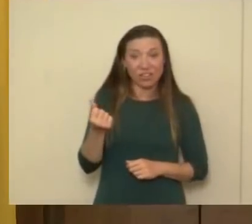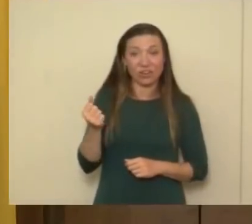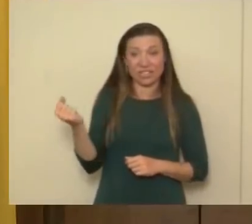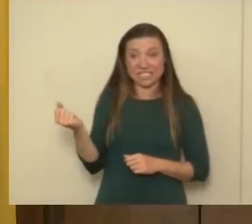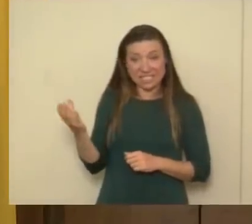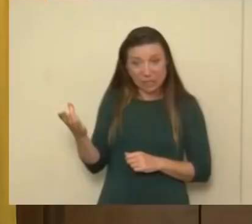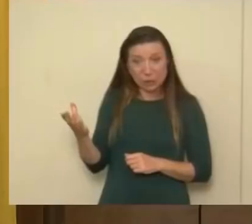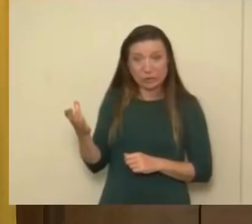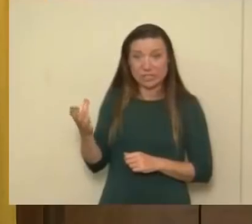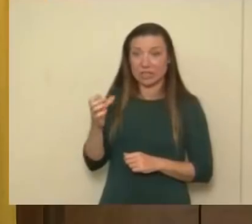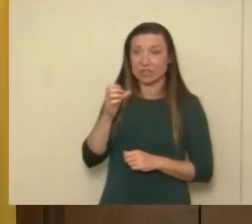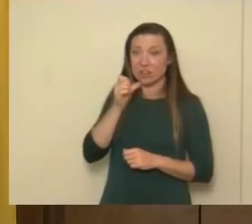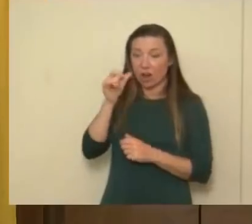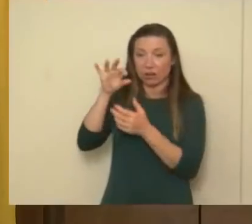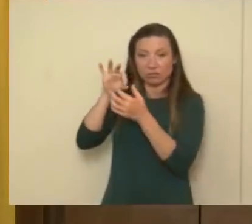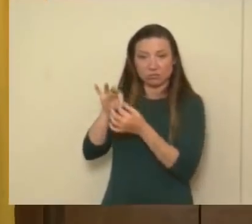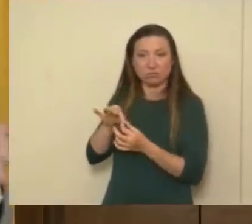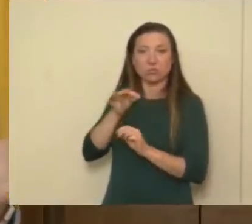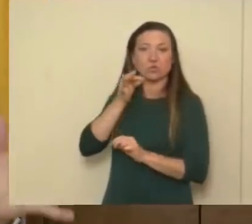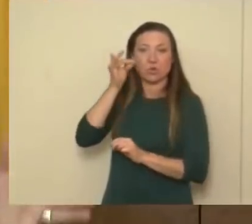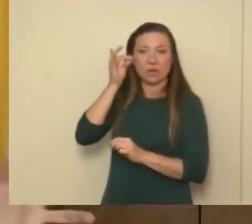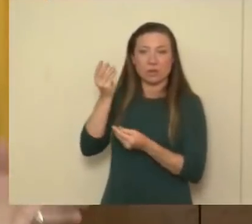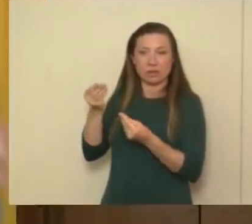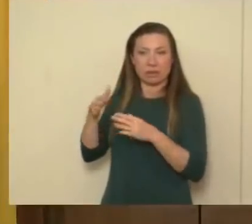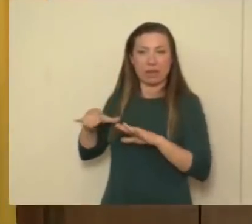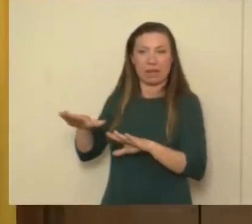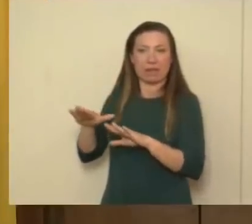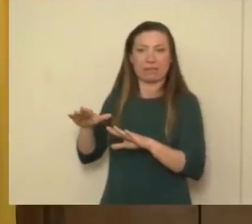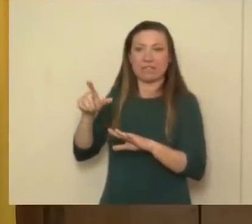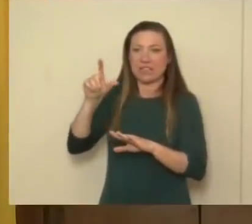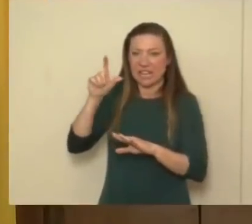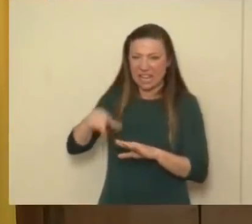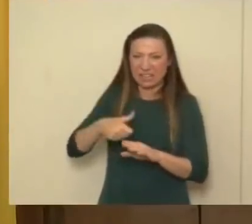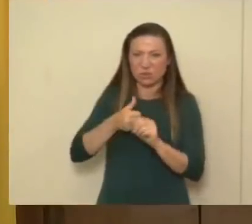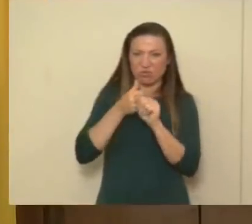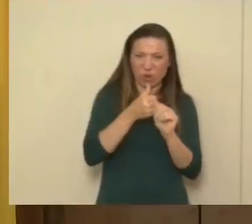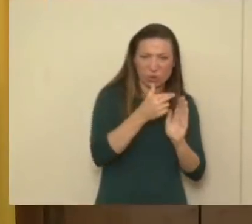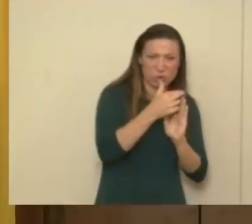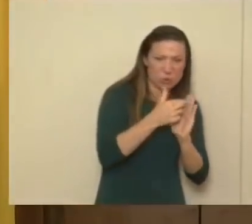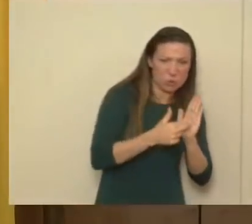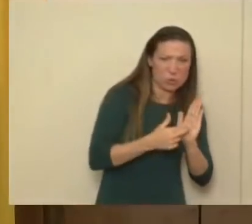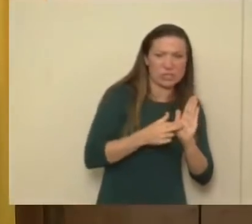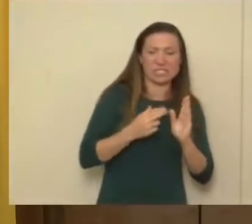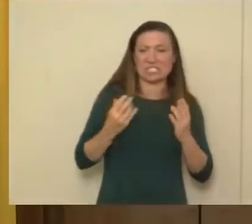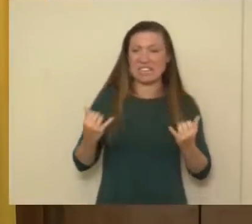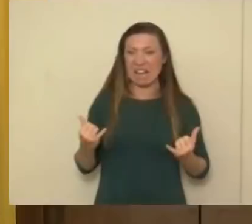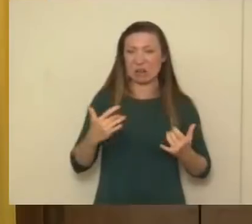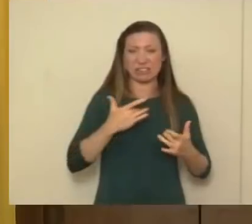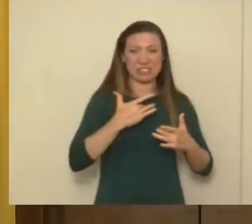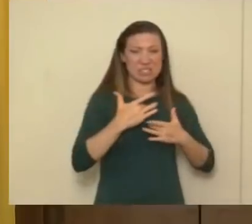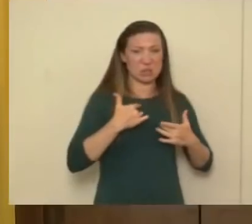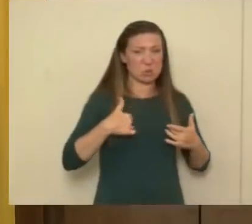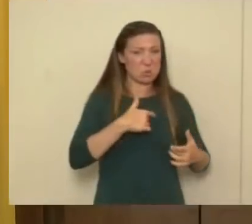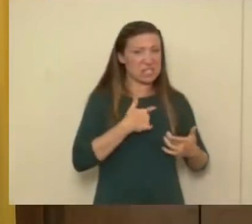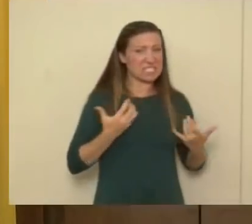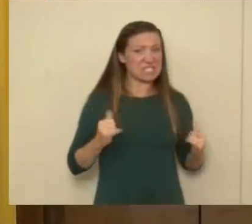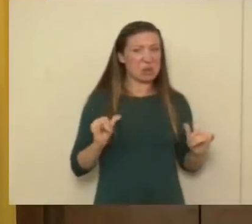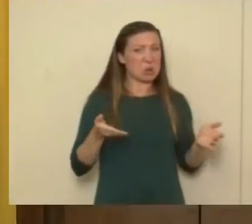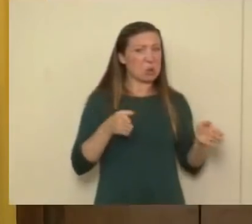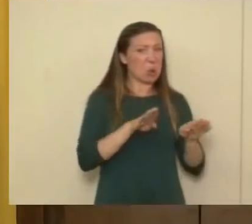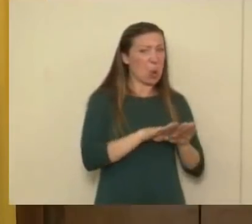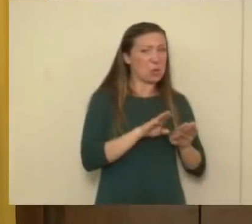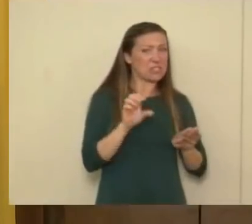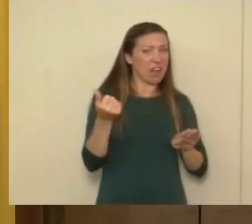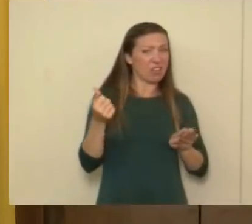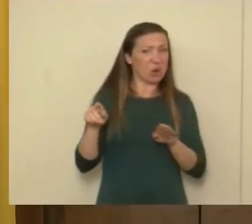health orders, who are concerned that business is taken away from them and going unfairly to another business enterprise. And we heard it in our